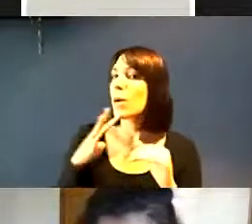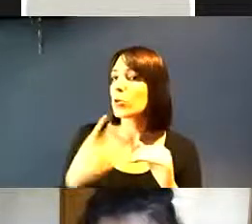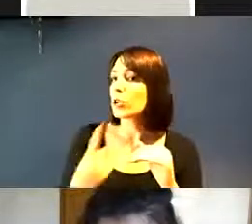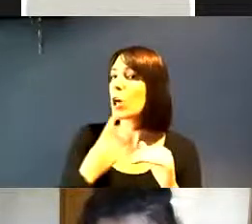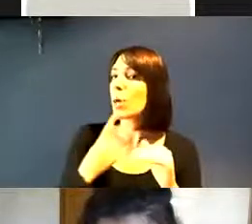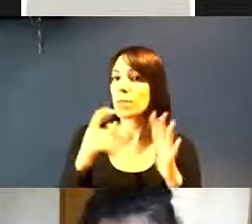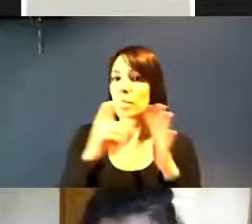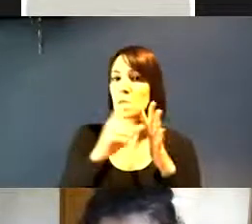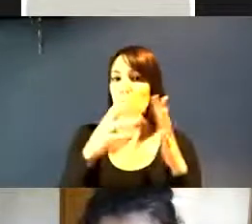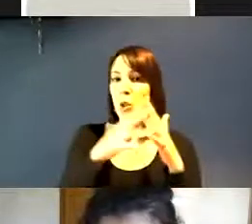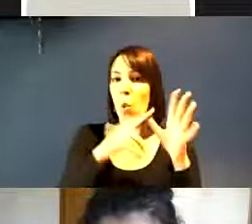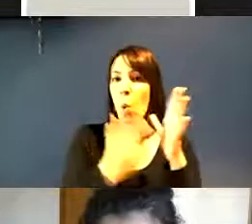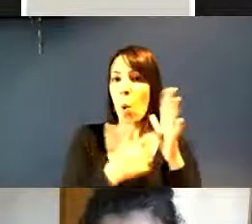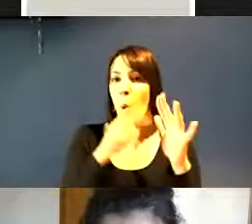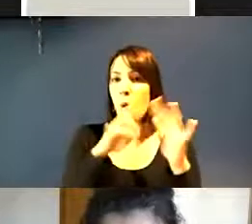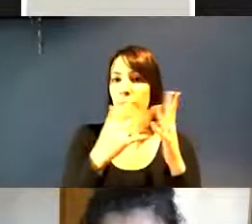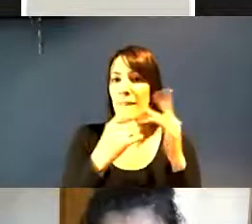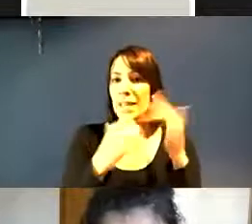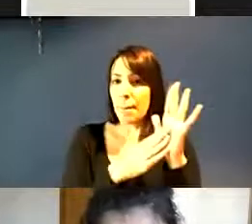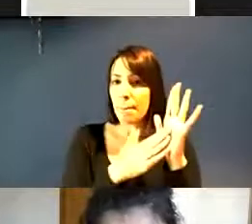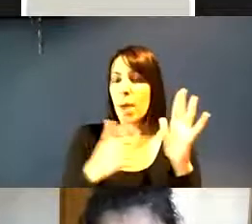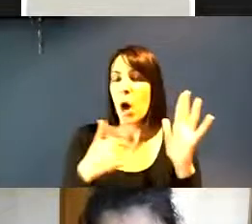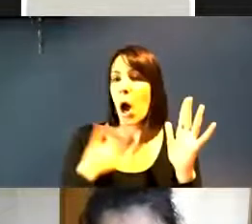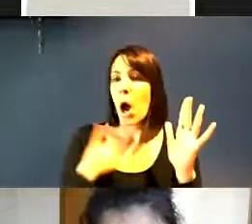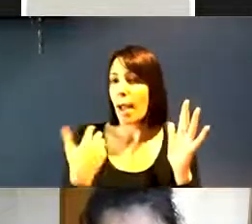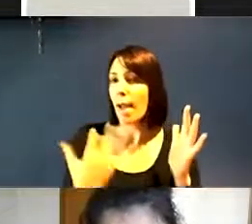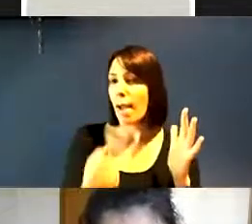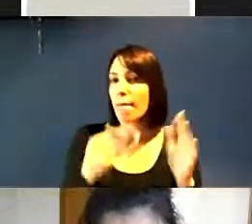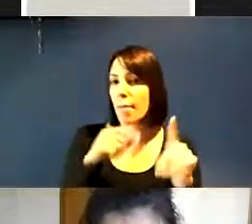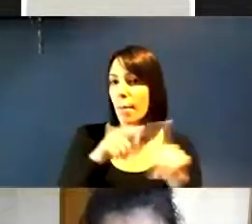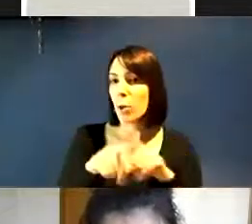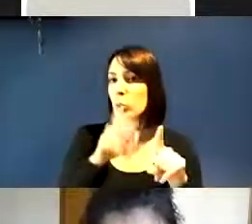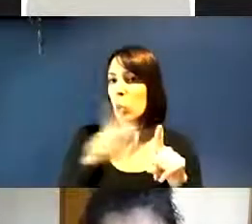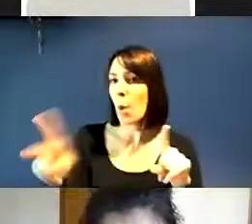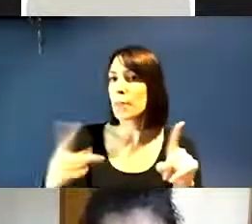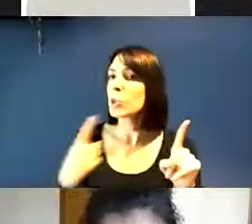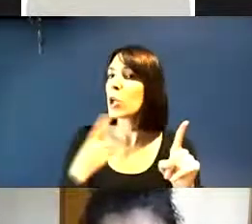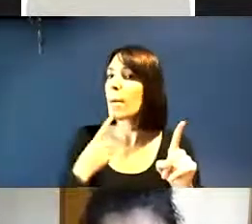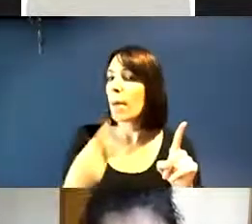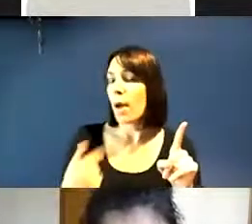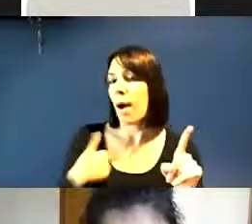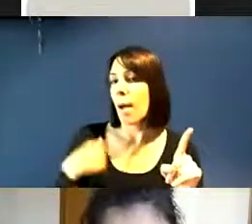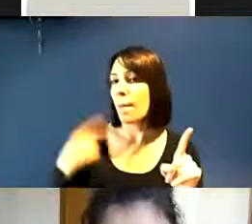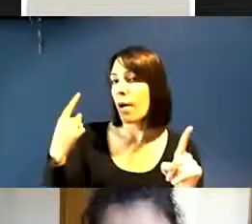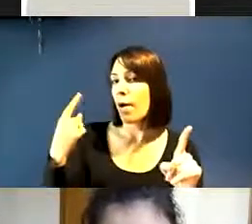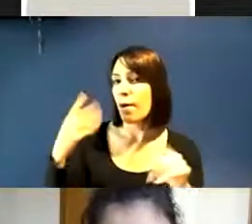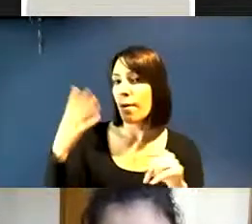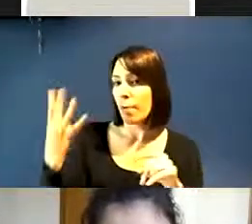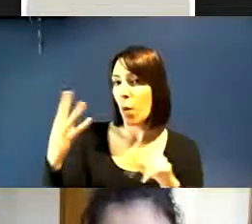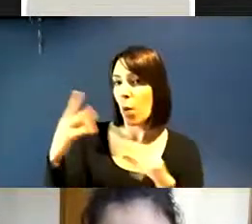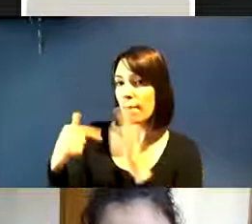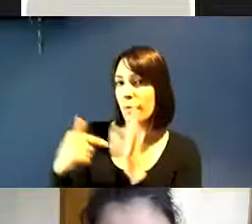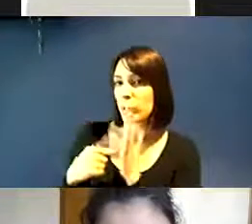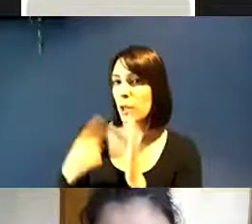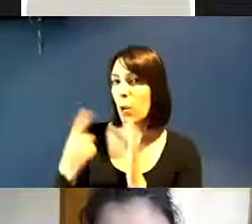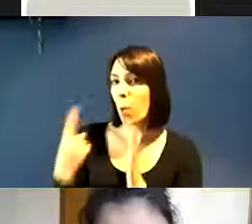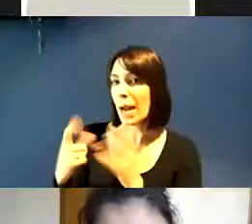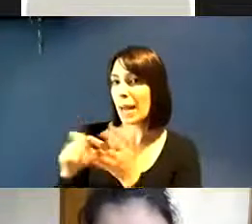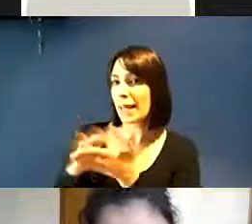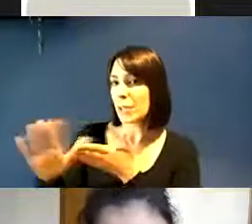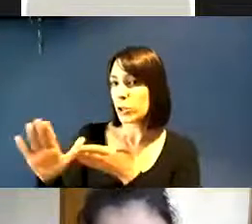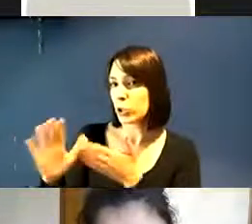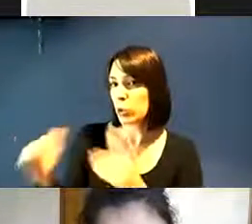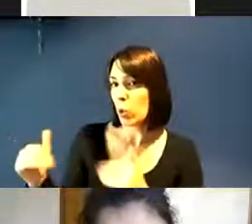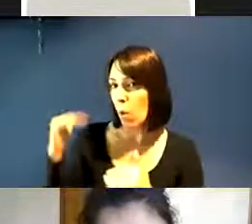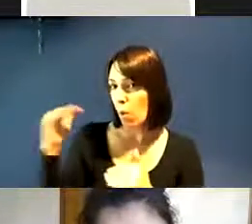the most common type called achondroplasia. I'm 4 foot and 1 inch tall. Therefore, I am